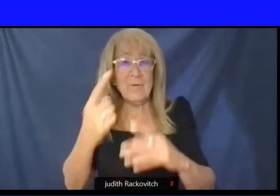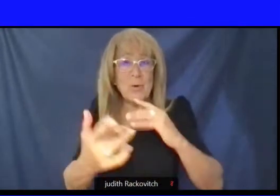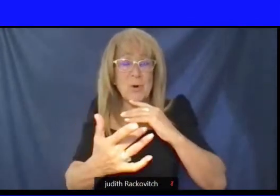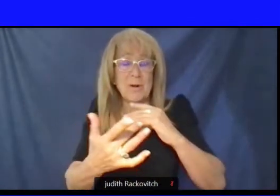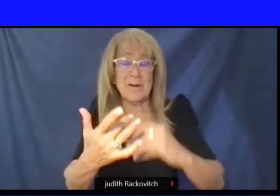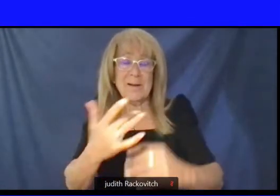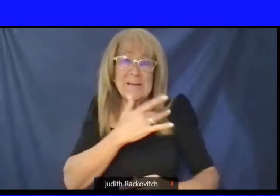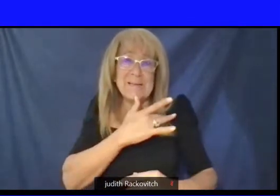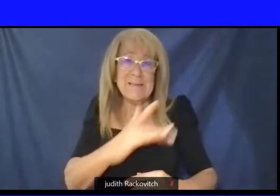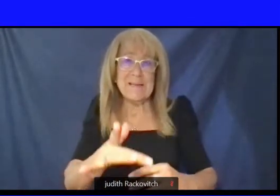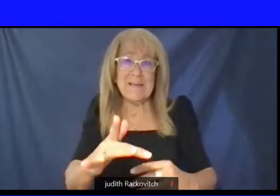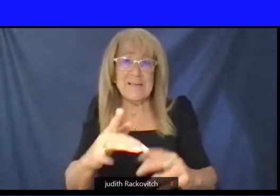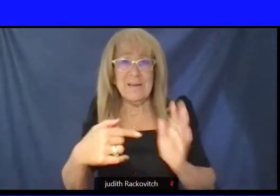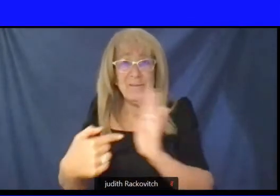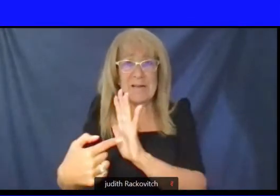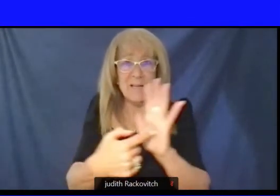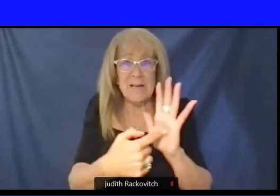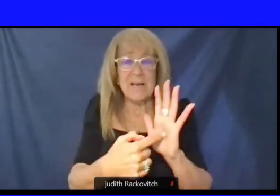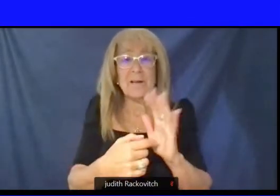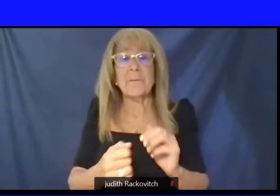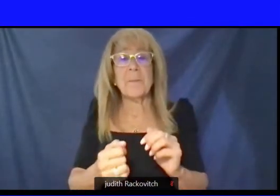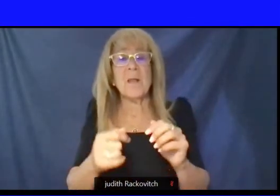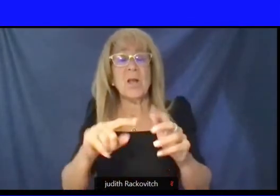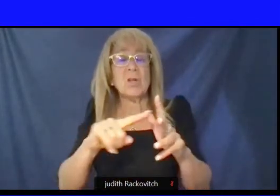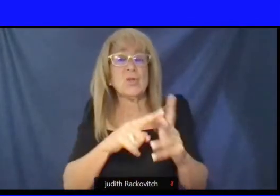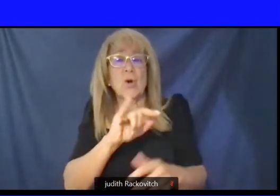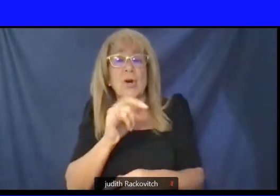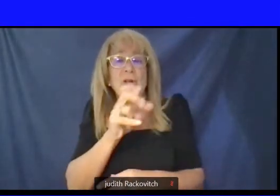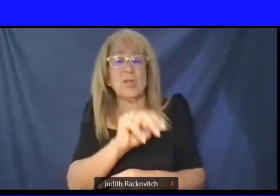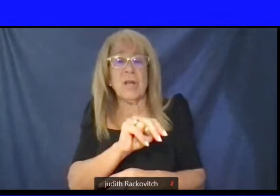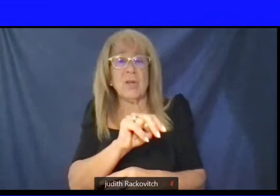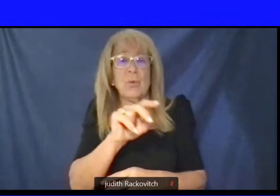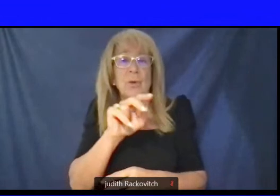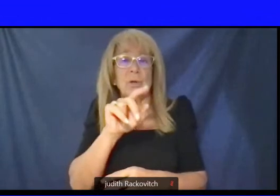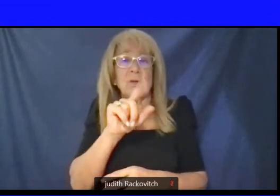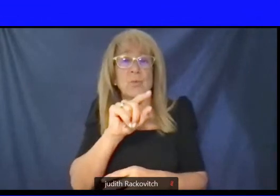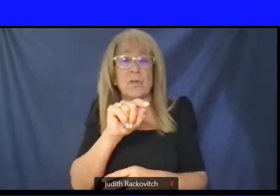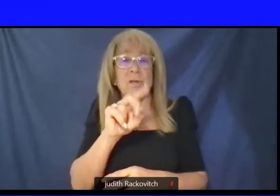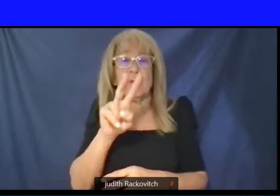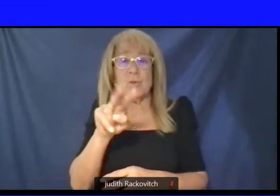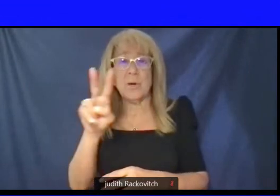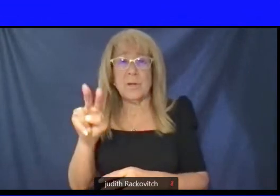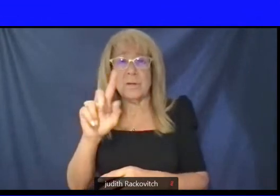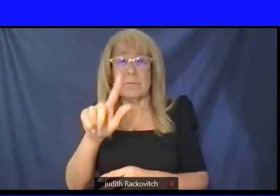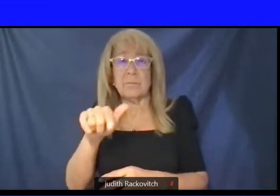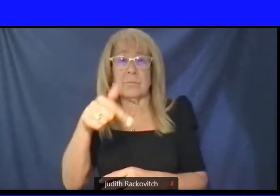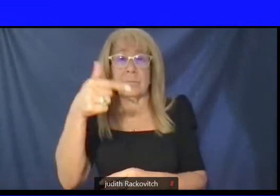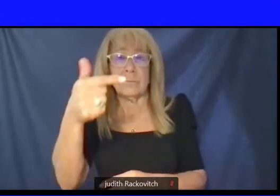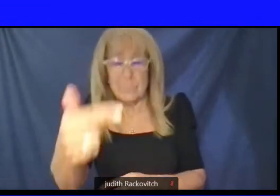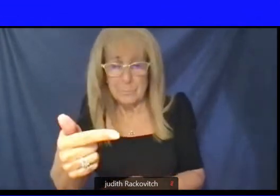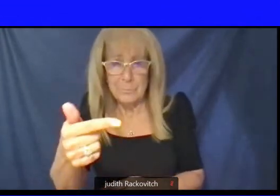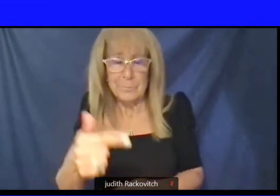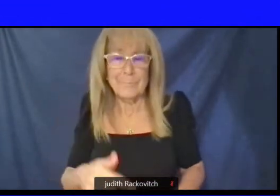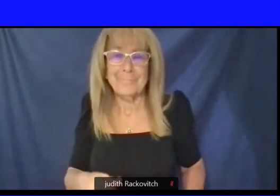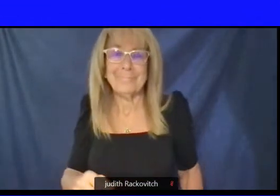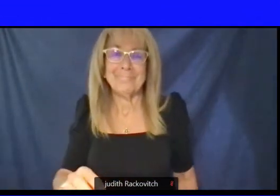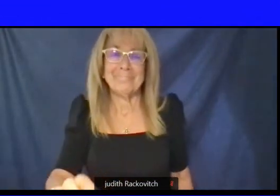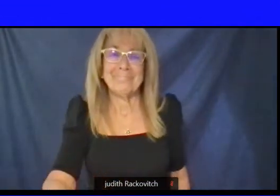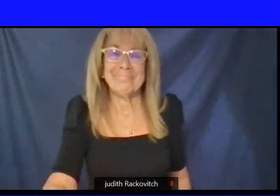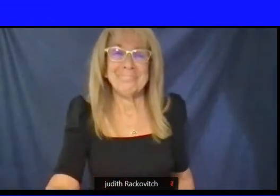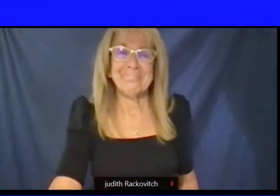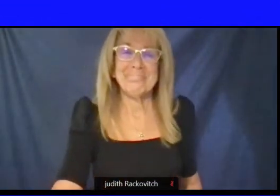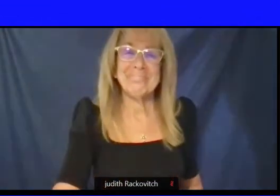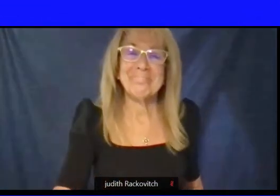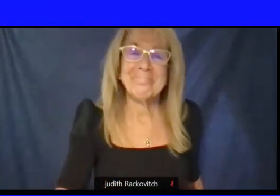the designation for critical care excellence across the system. I also want to highlight, we've established the opportunity for all of our nurses who